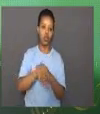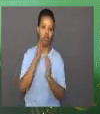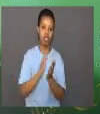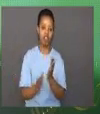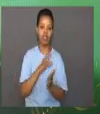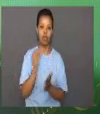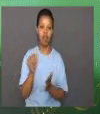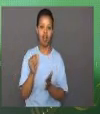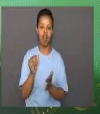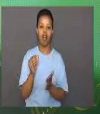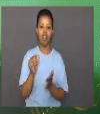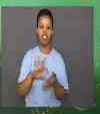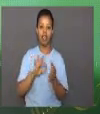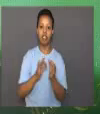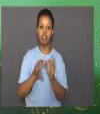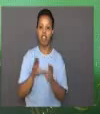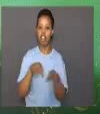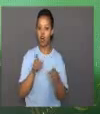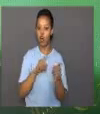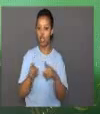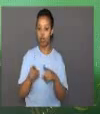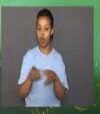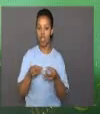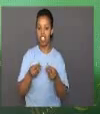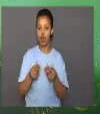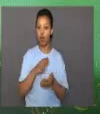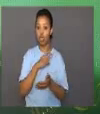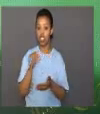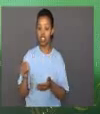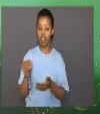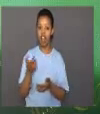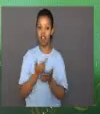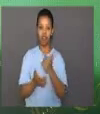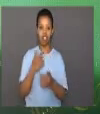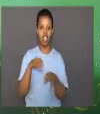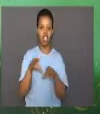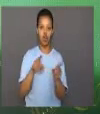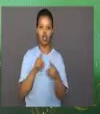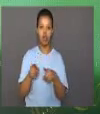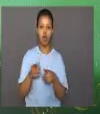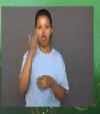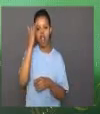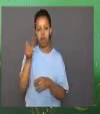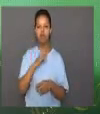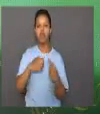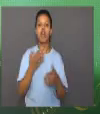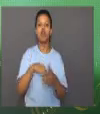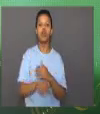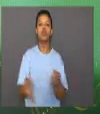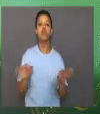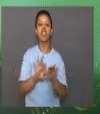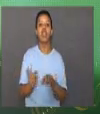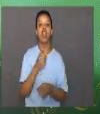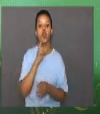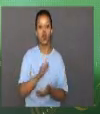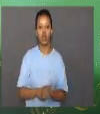in nature. We defined decomposition and discussed why it is necessary in